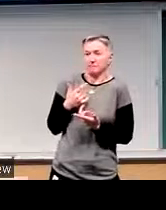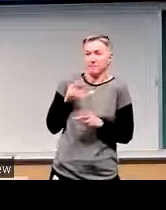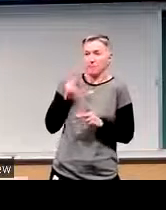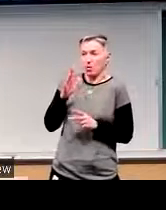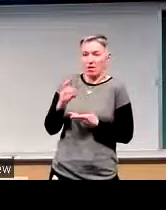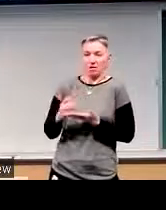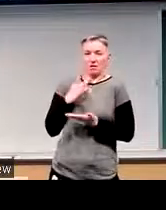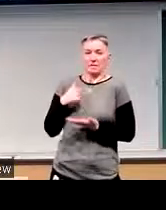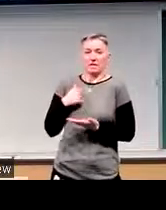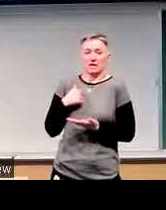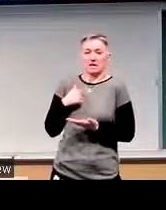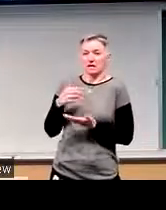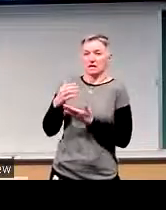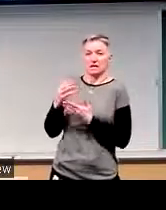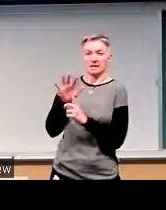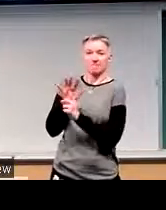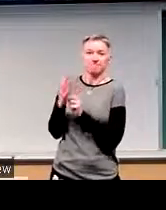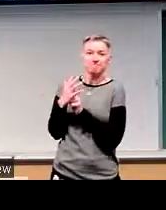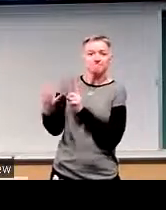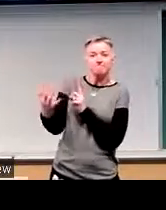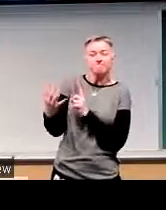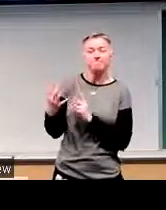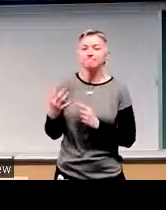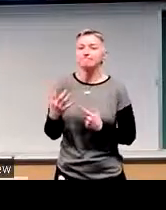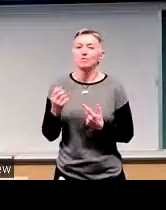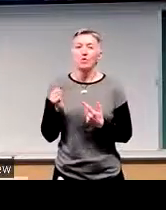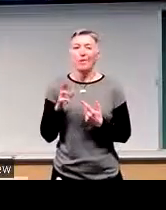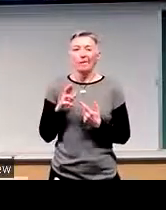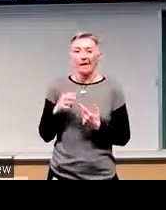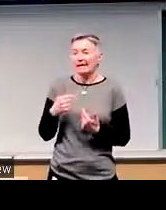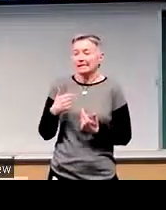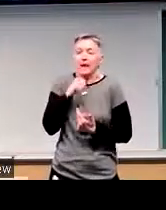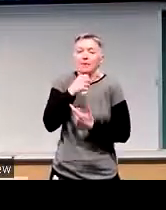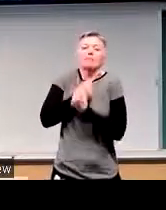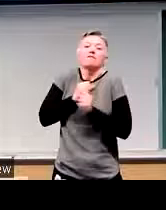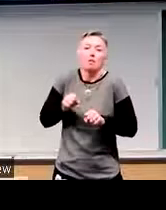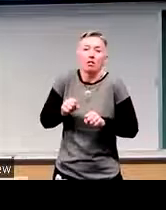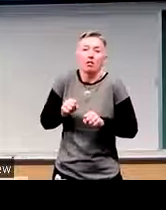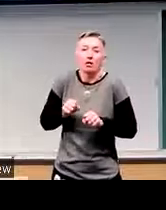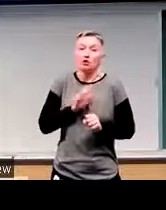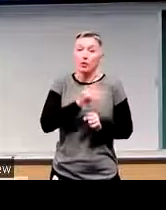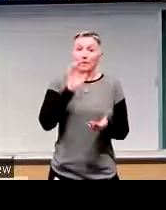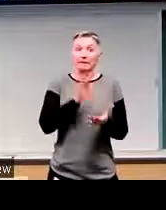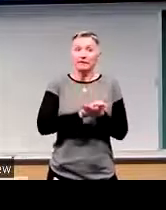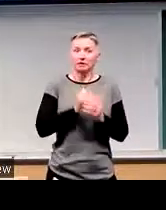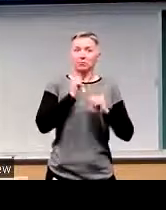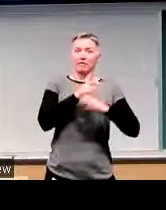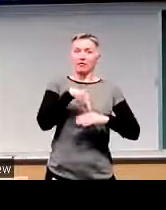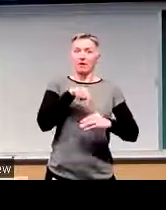So remedying those beliefs that are holding them back, as well as social cognitive